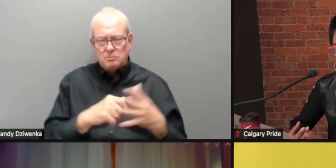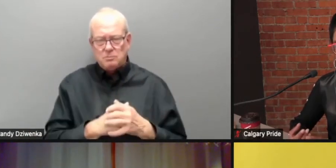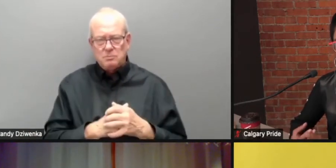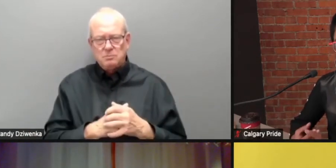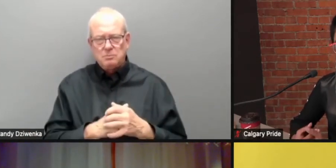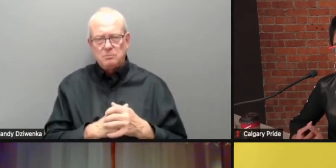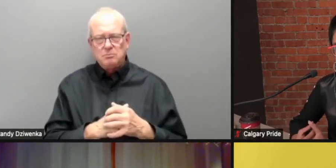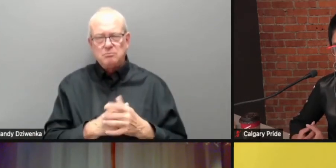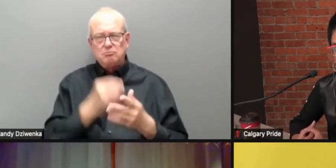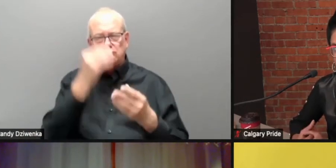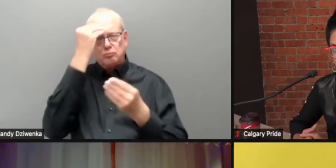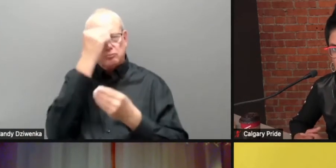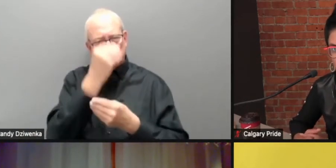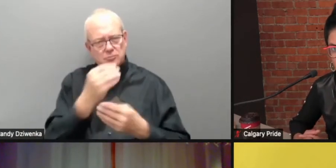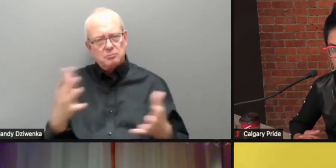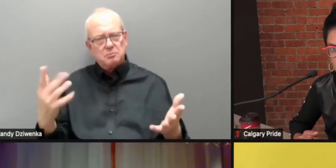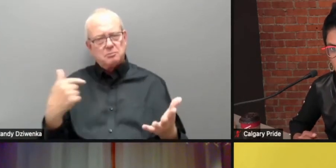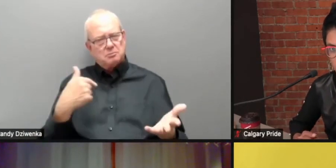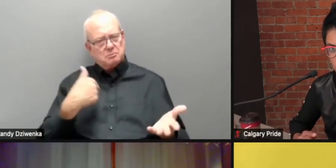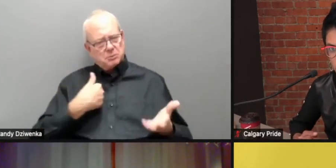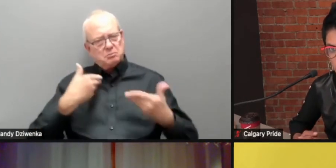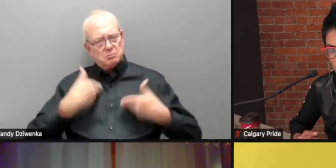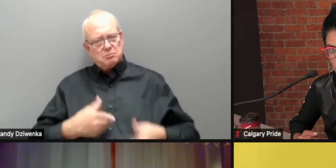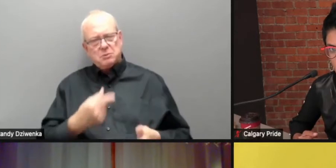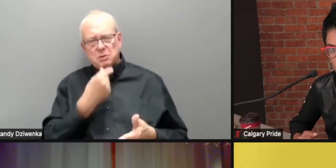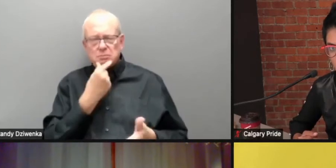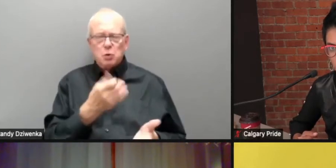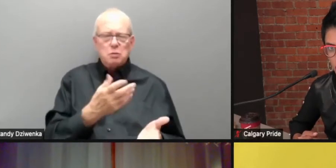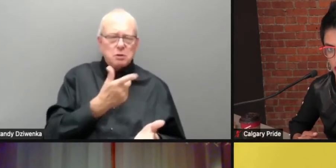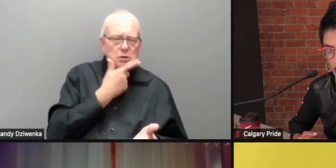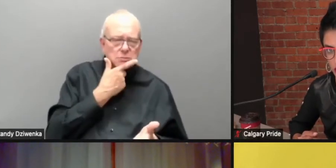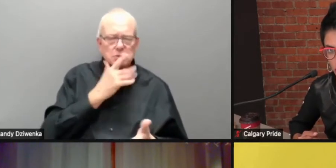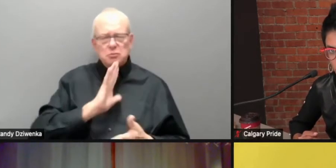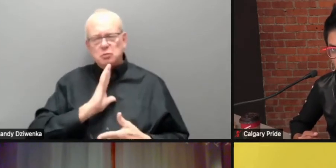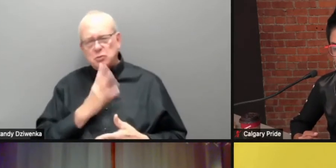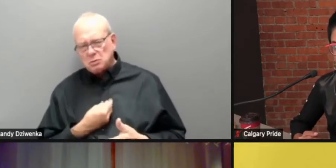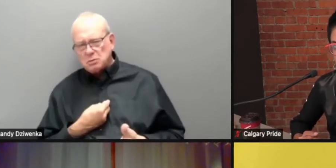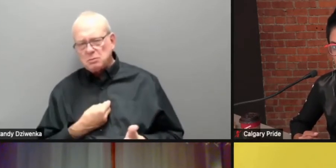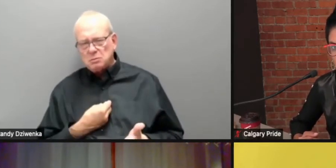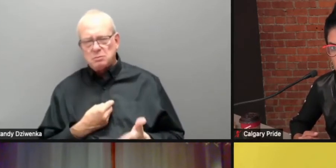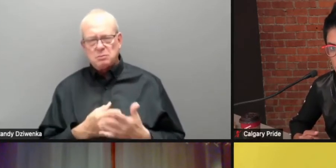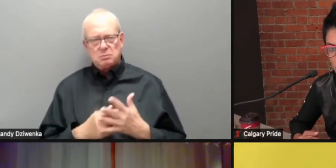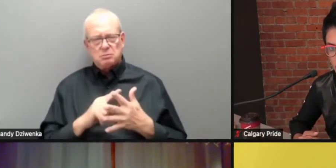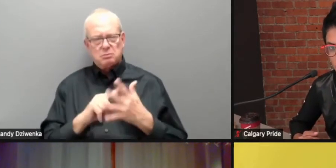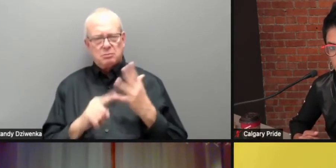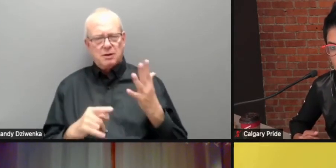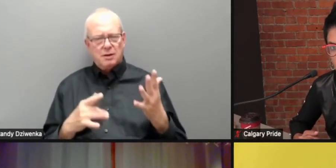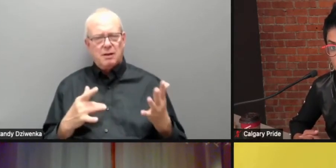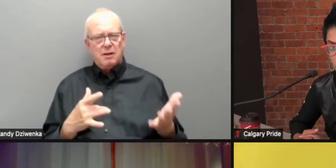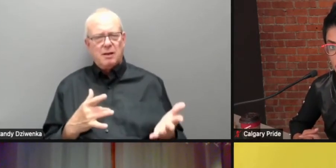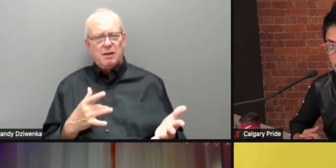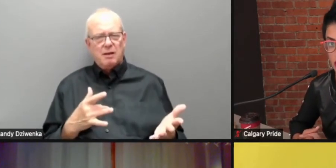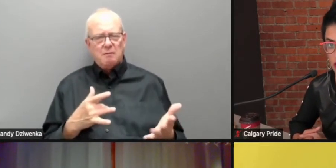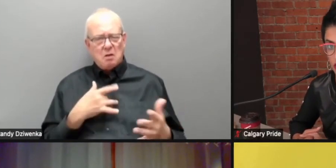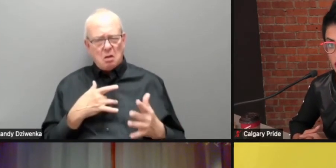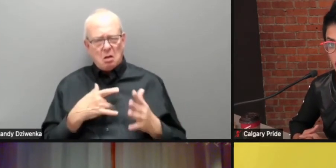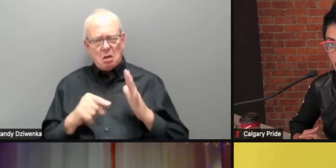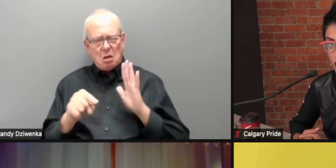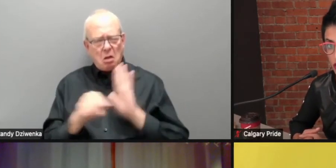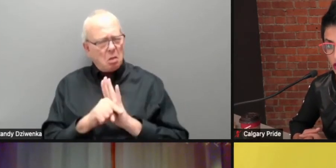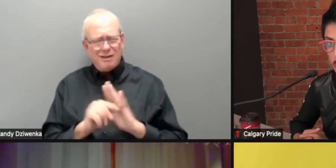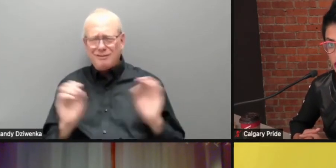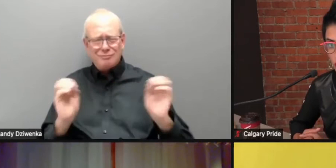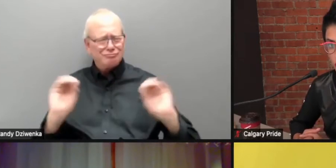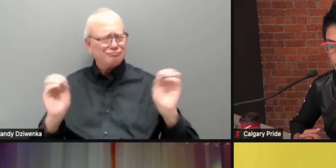like there's a sense of loss, but in reality it's actually the opposite. The more people that are able and feel safe to